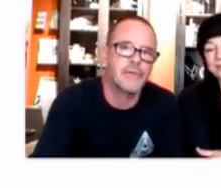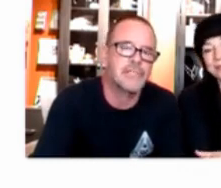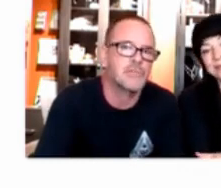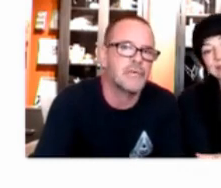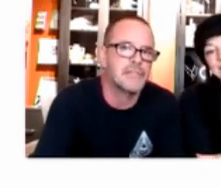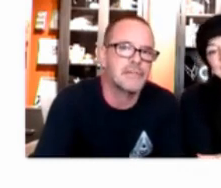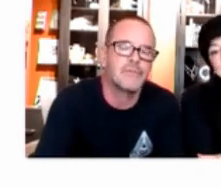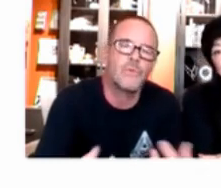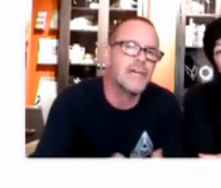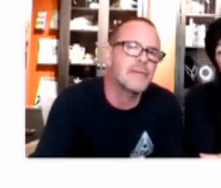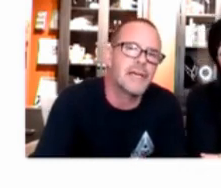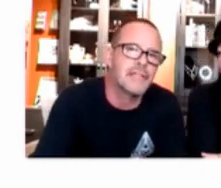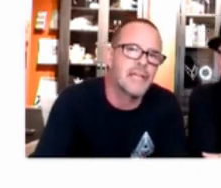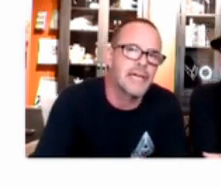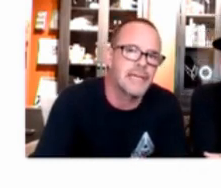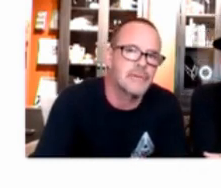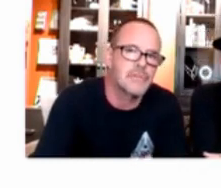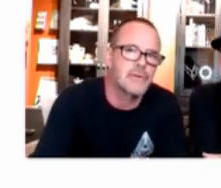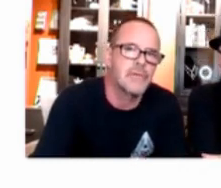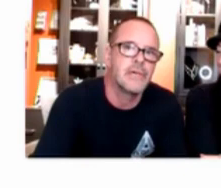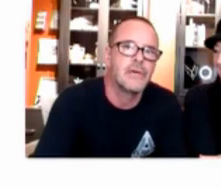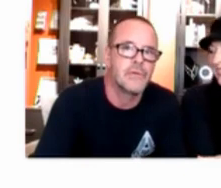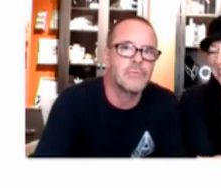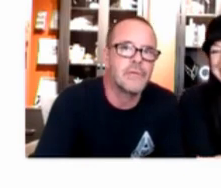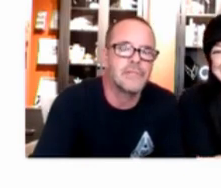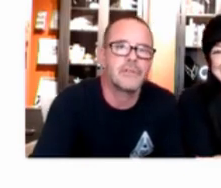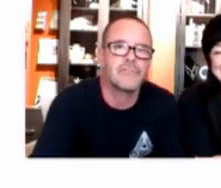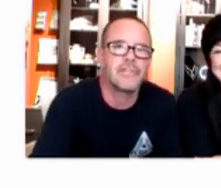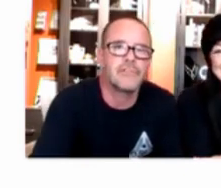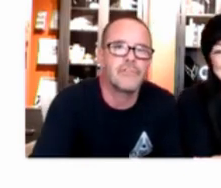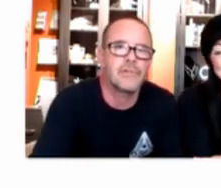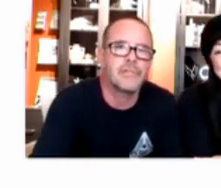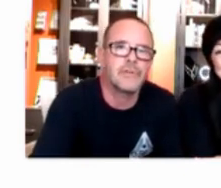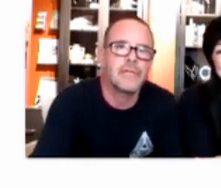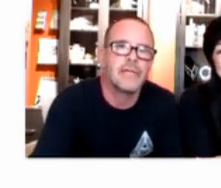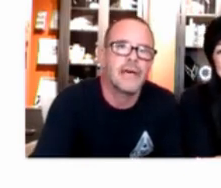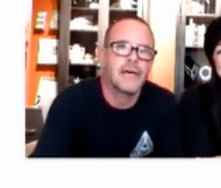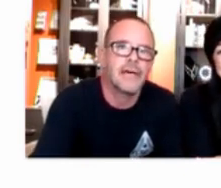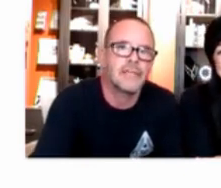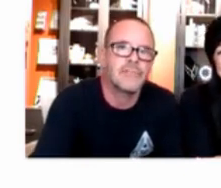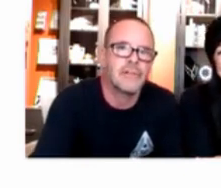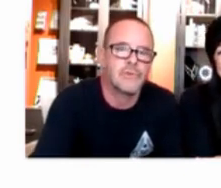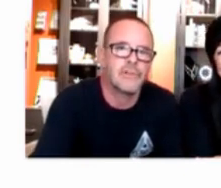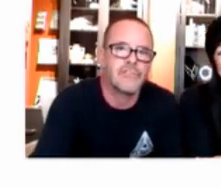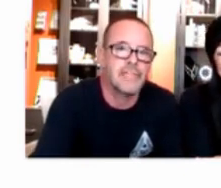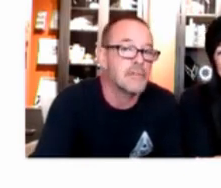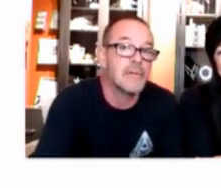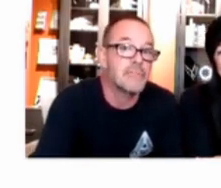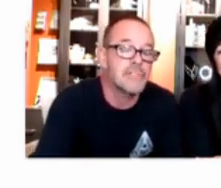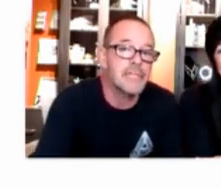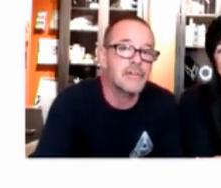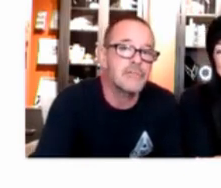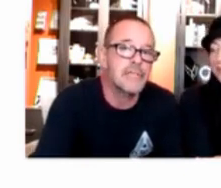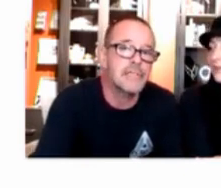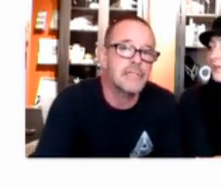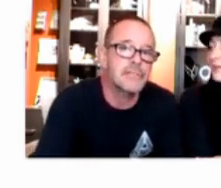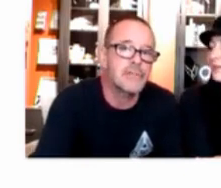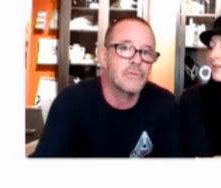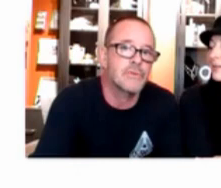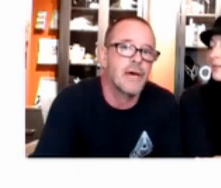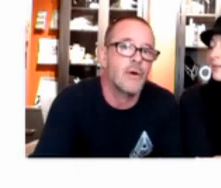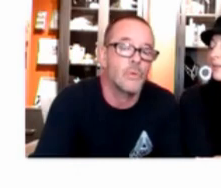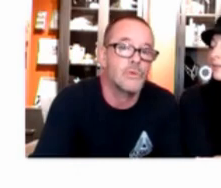which explains it way better than I can. So we're going to play this short video for you. And if you ever want to find it, you may have seen it already. It's